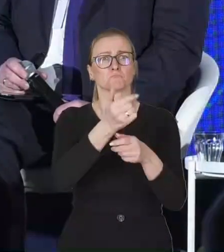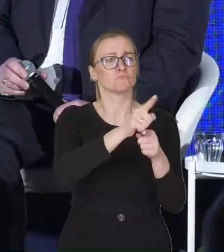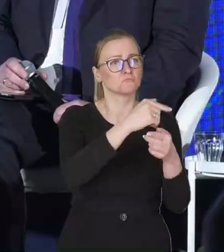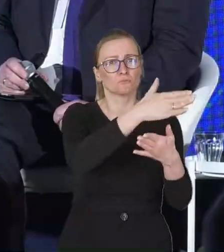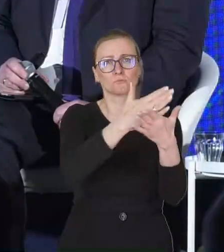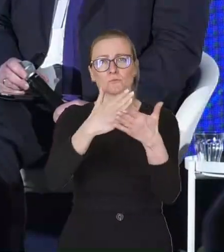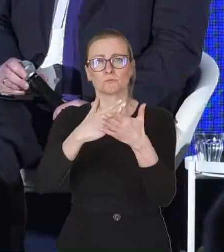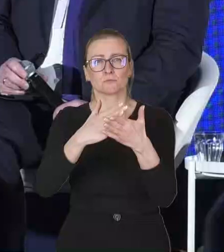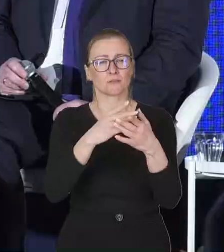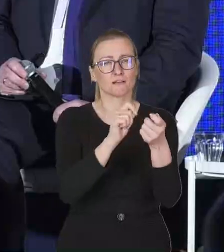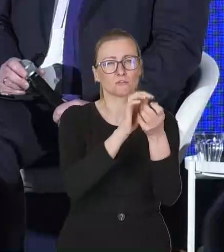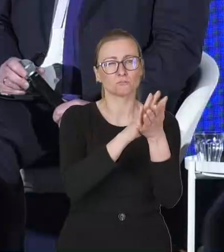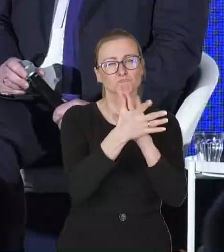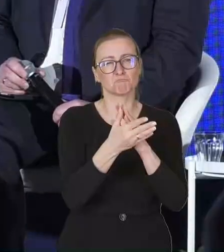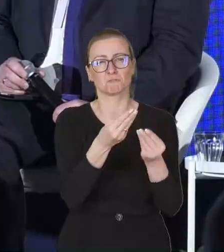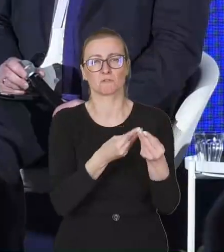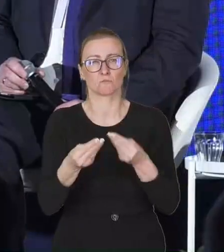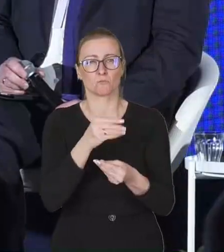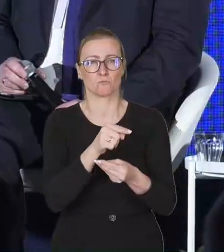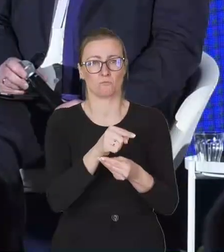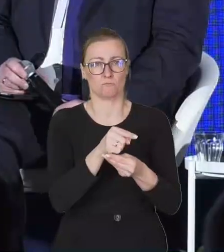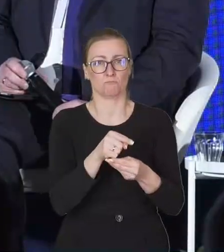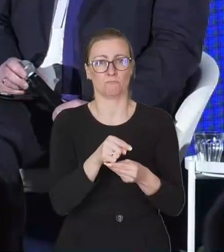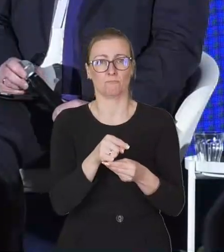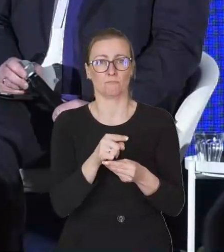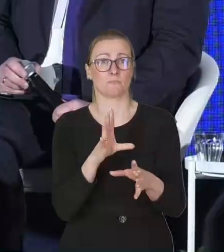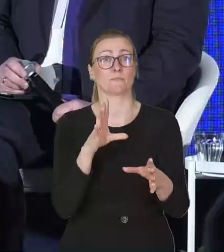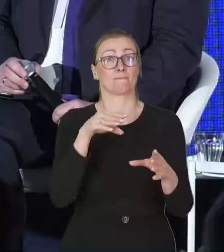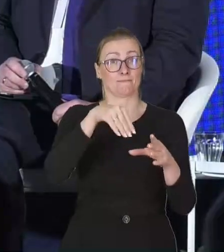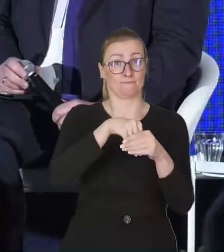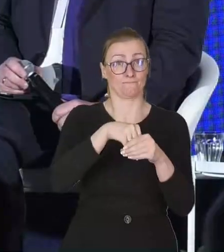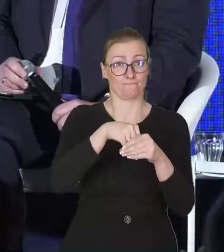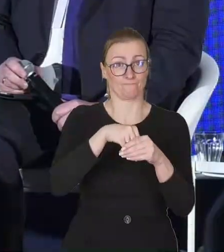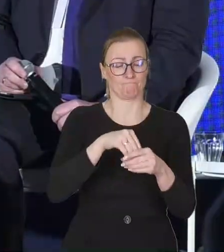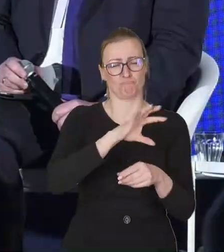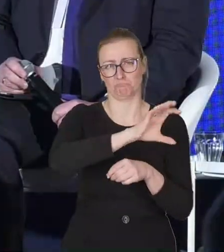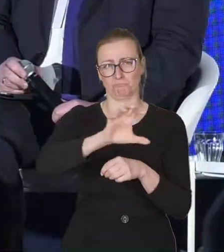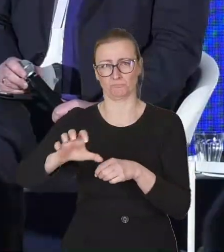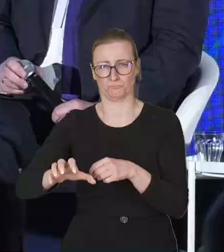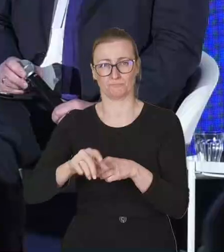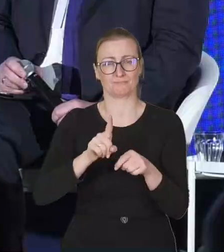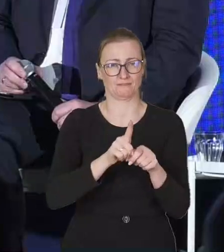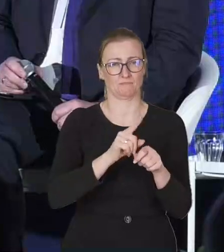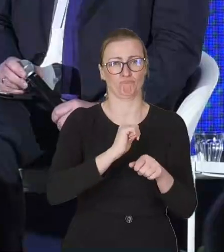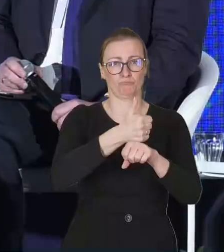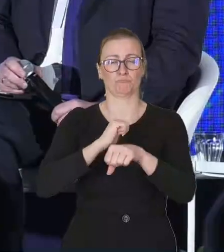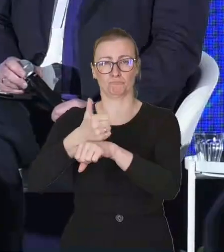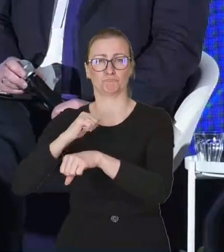One of them who really boosted one of Singapore's most